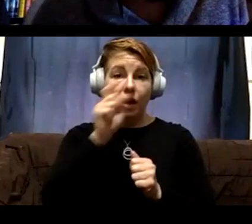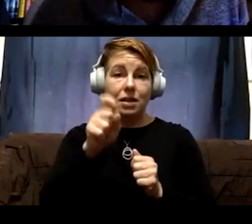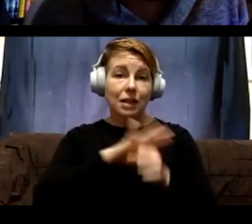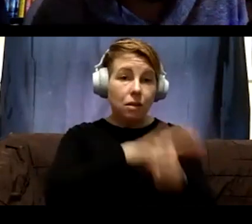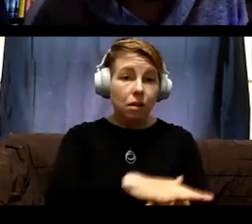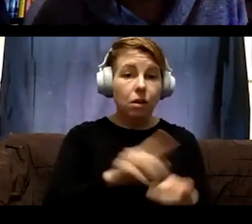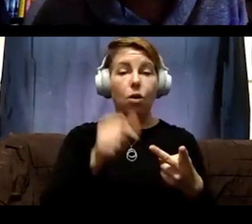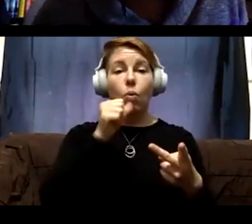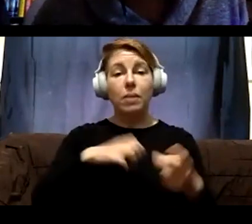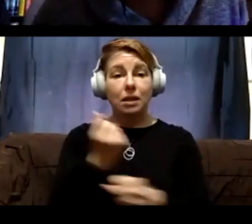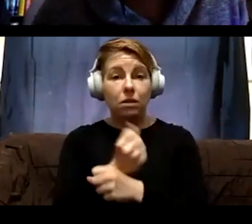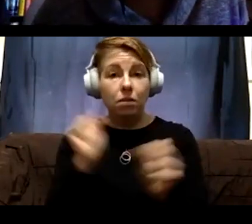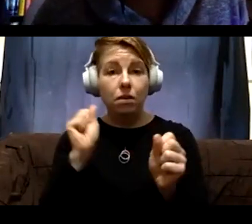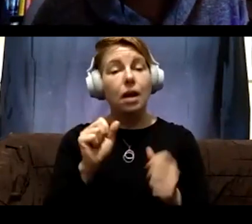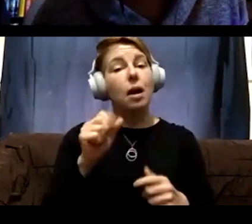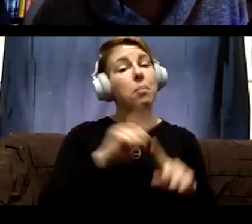fiction being written.